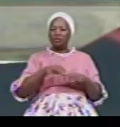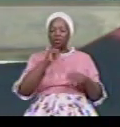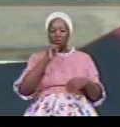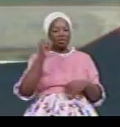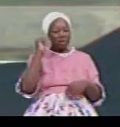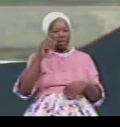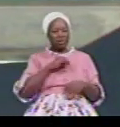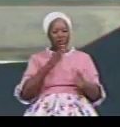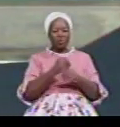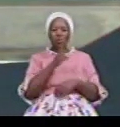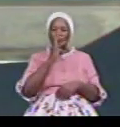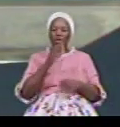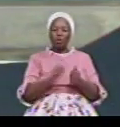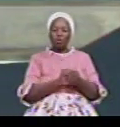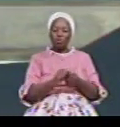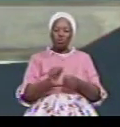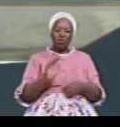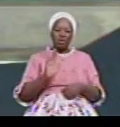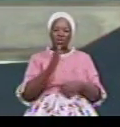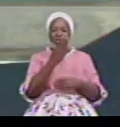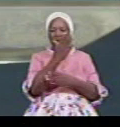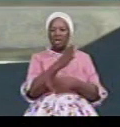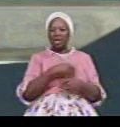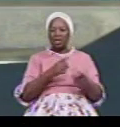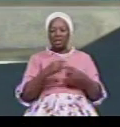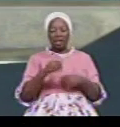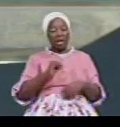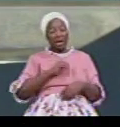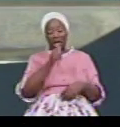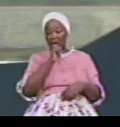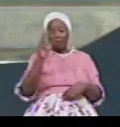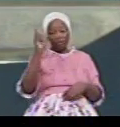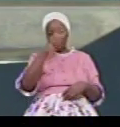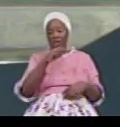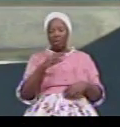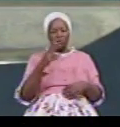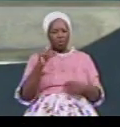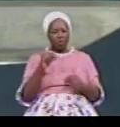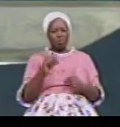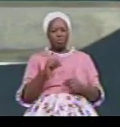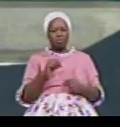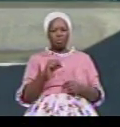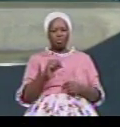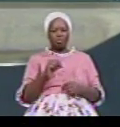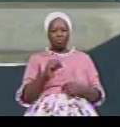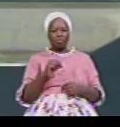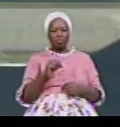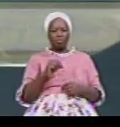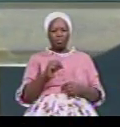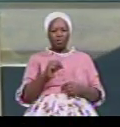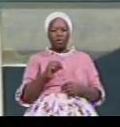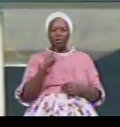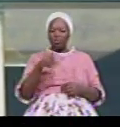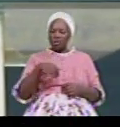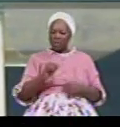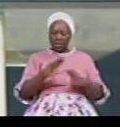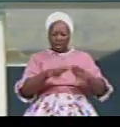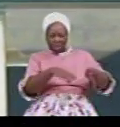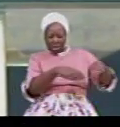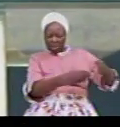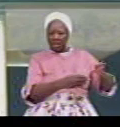said, I am innocent. No, Pilate, you still surrendered him. He didn't have the